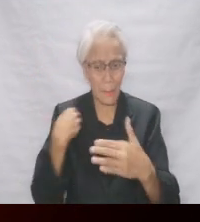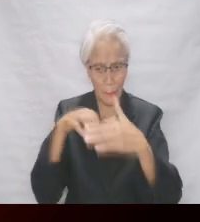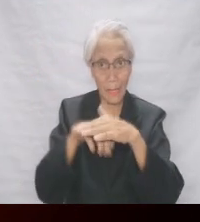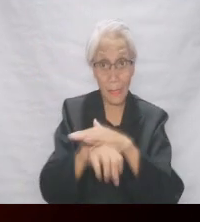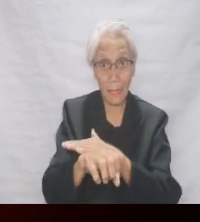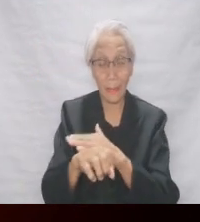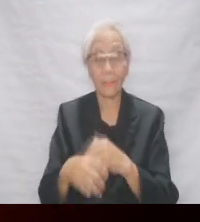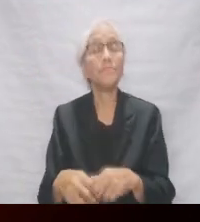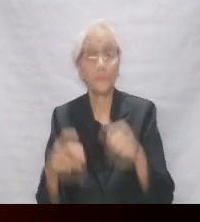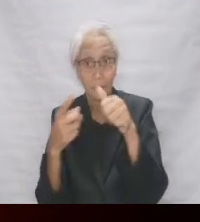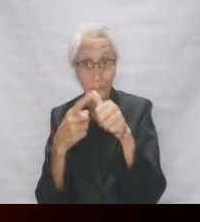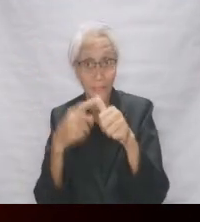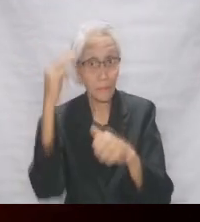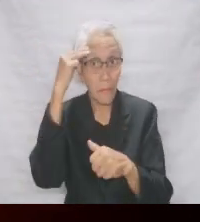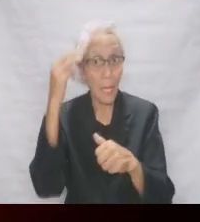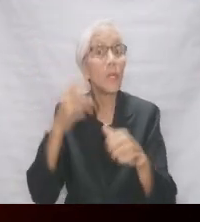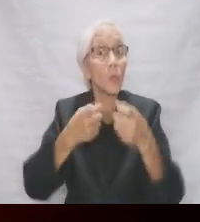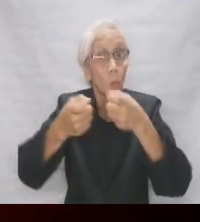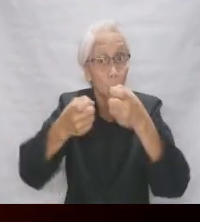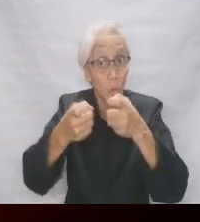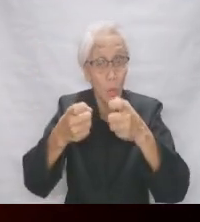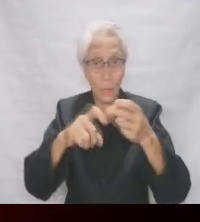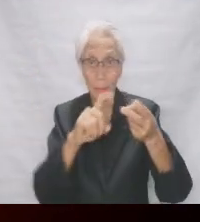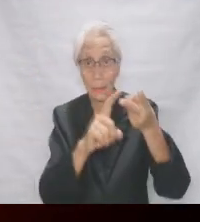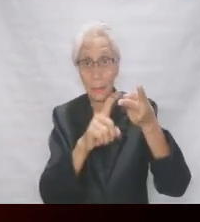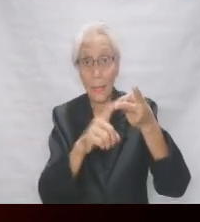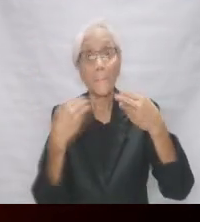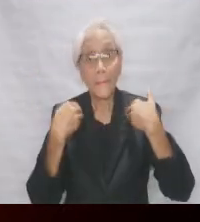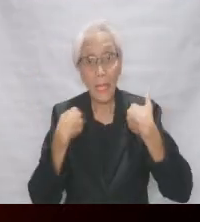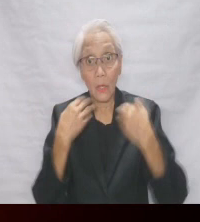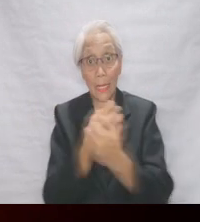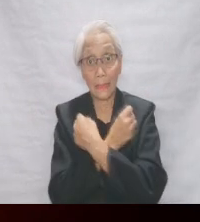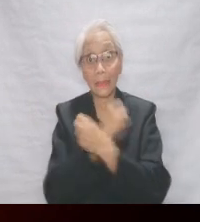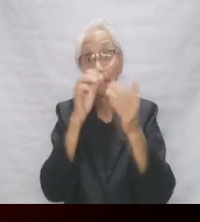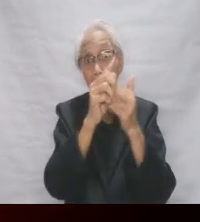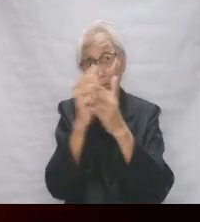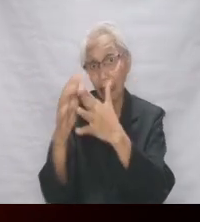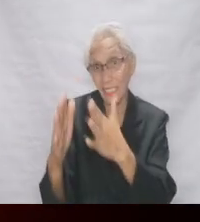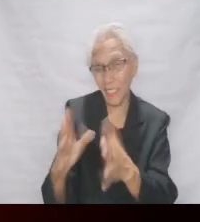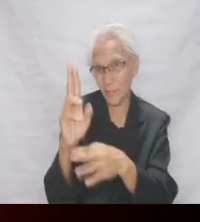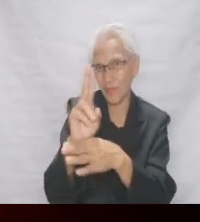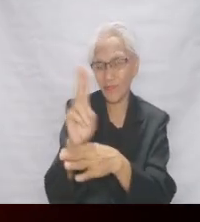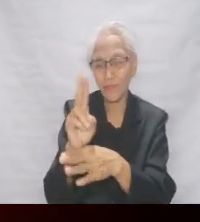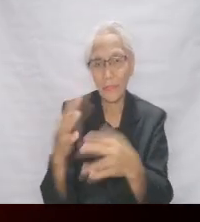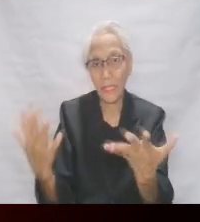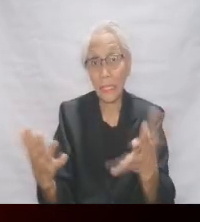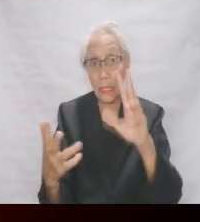buhay. Una ay mind control. Ikalawa, merong charismatic leadership yan